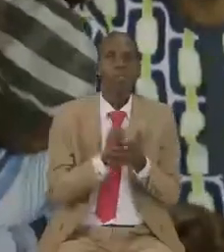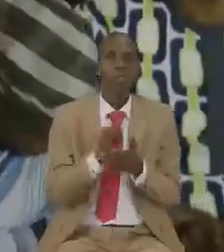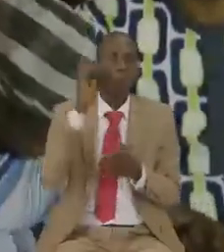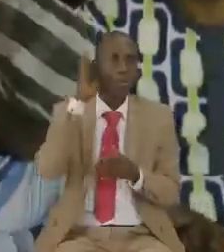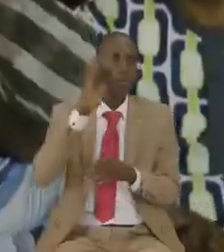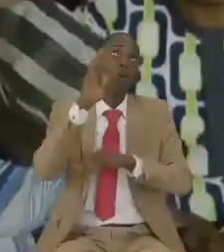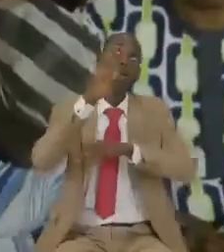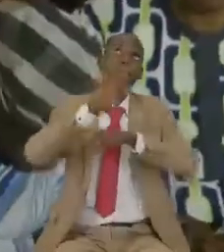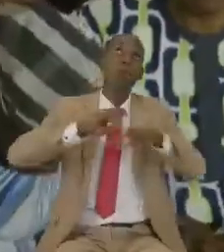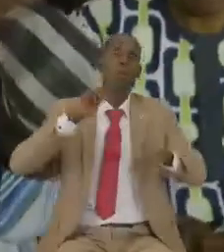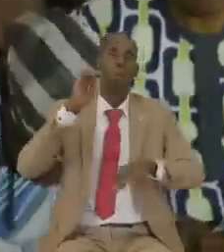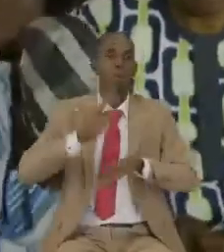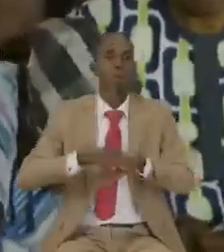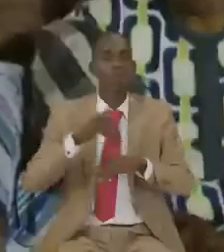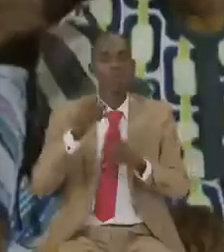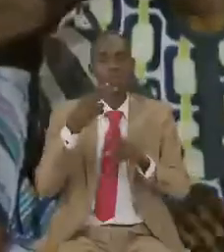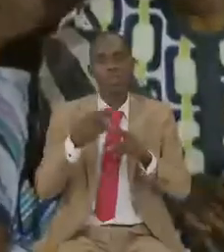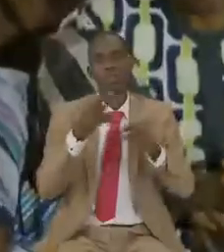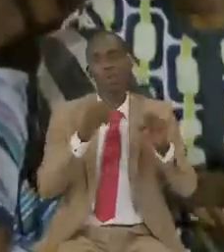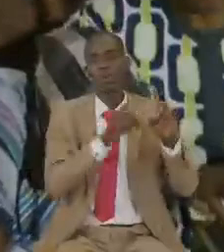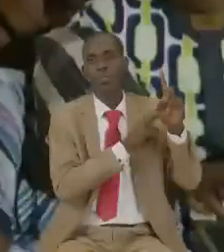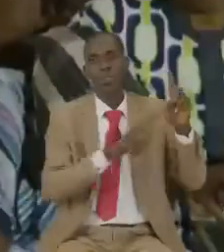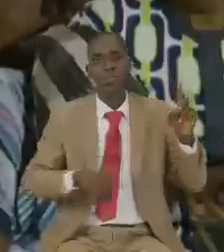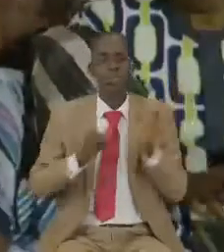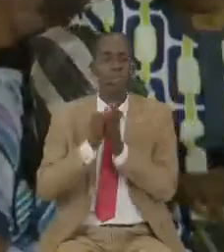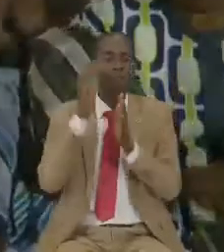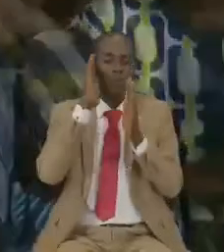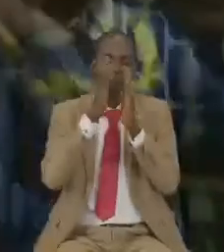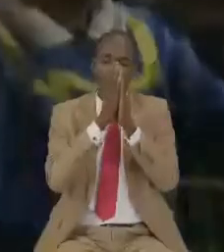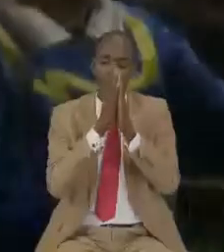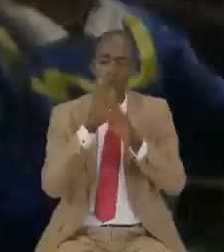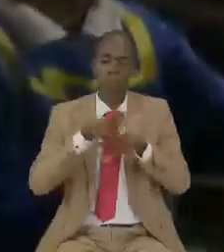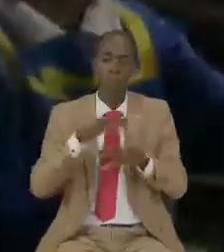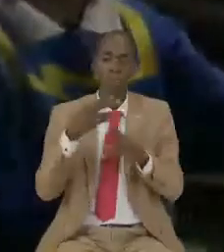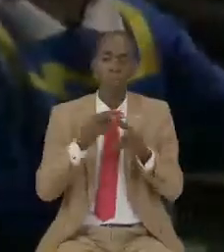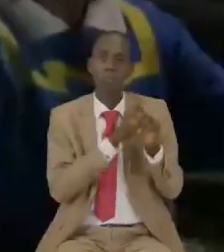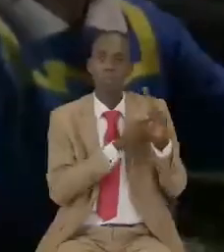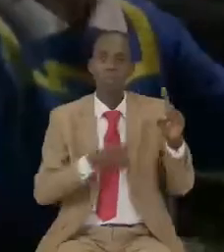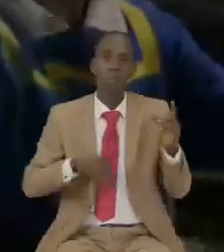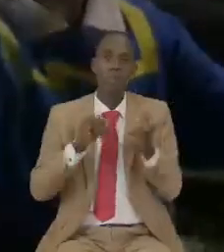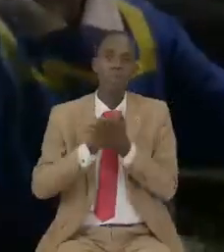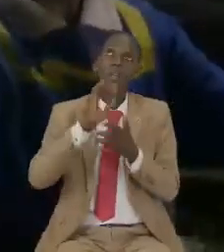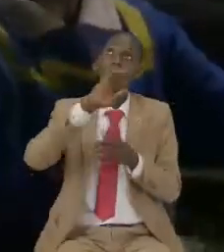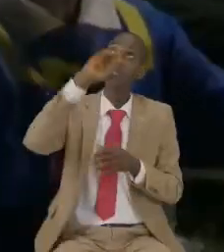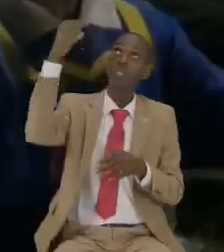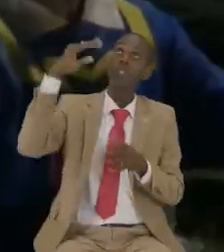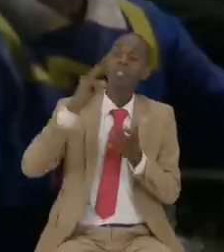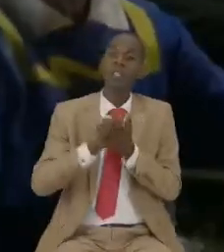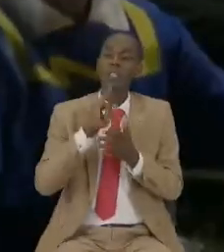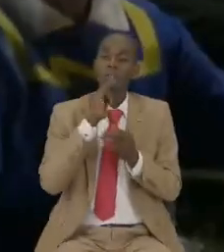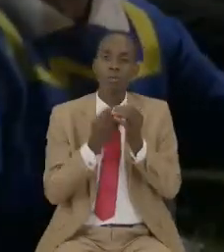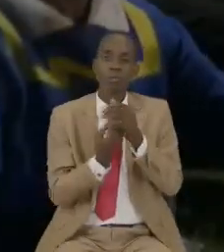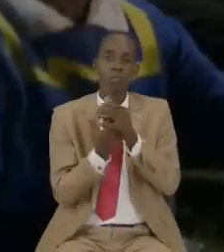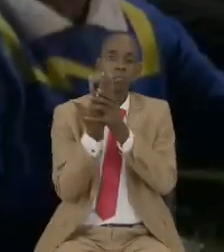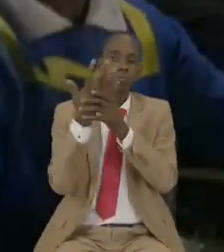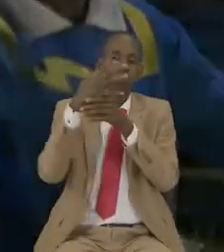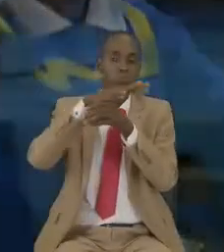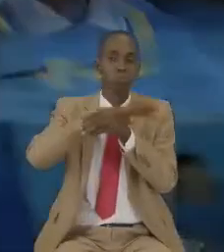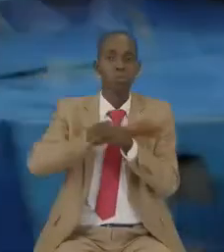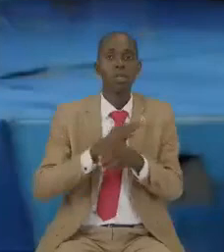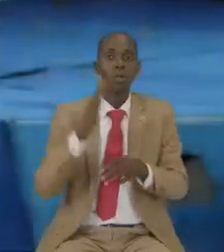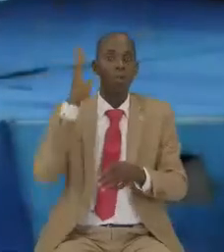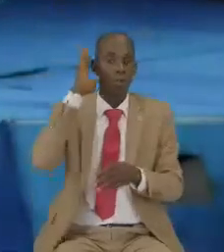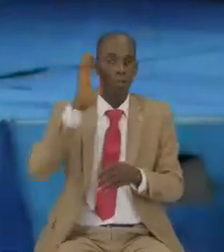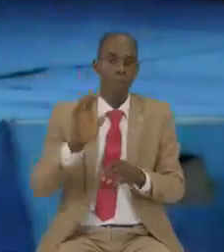the name of the Lord. That grace of God that is overflowing and will reach you at